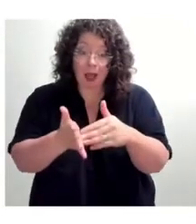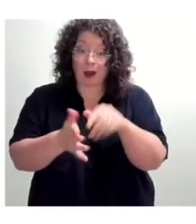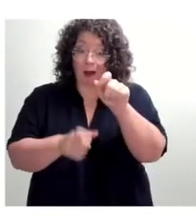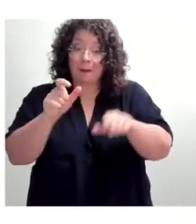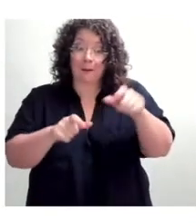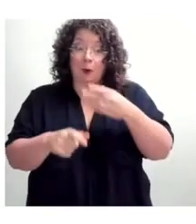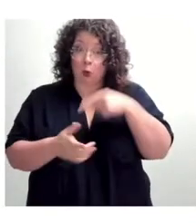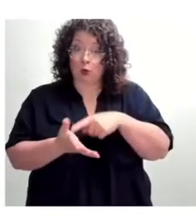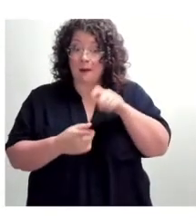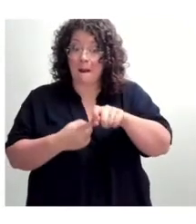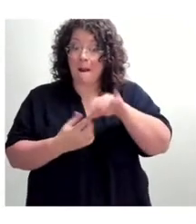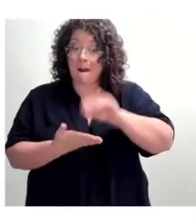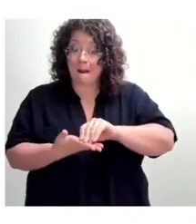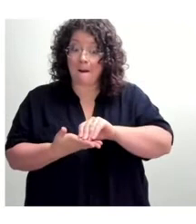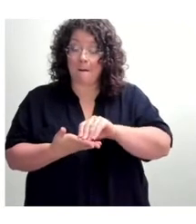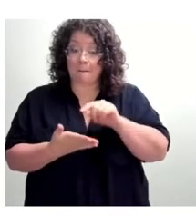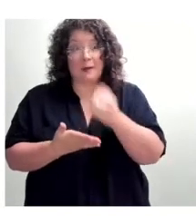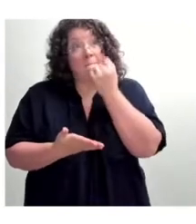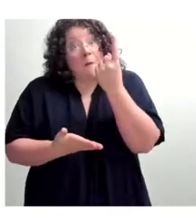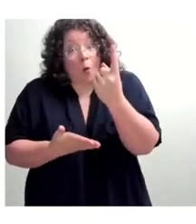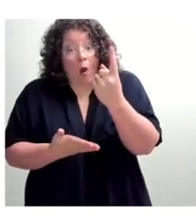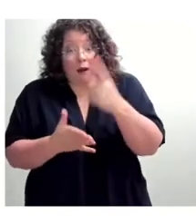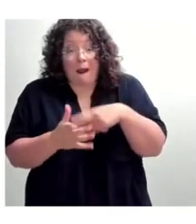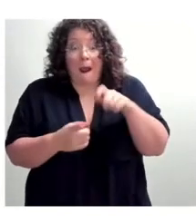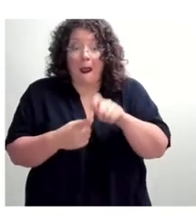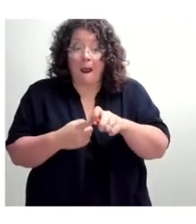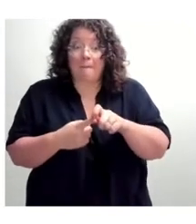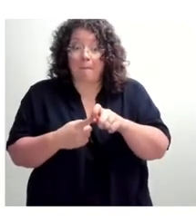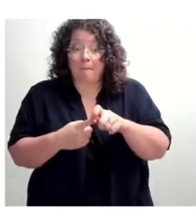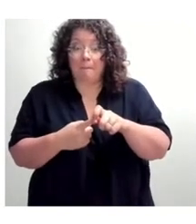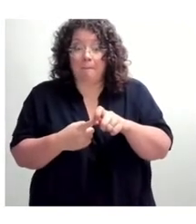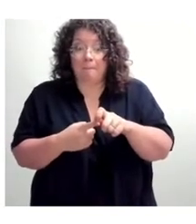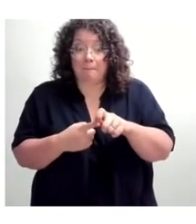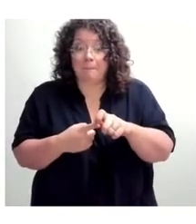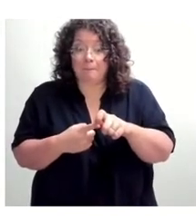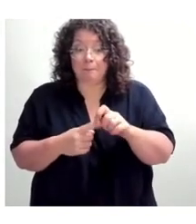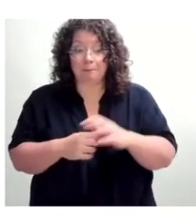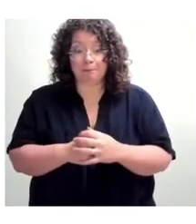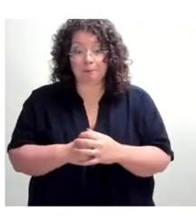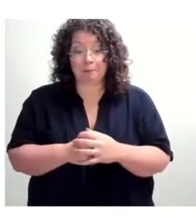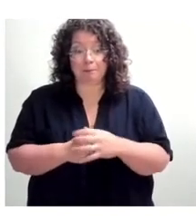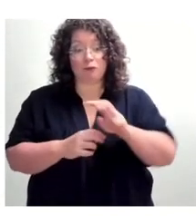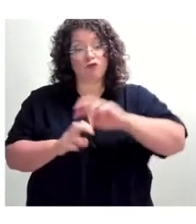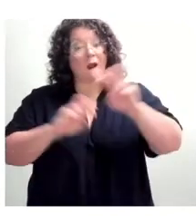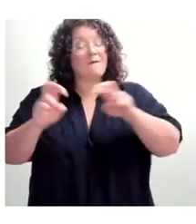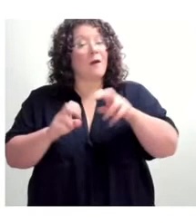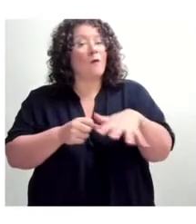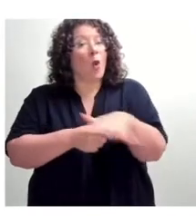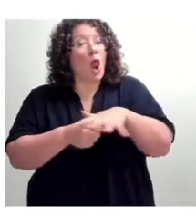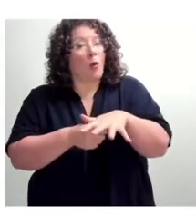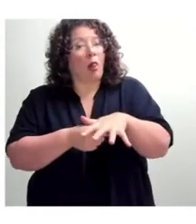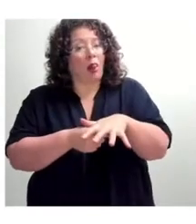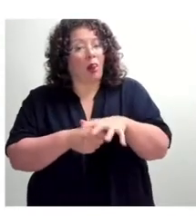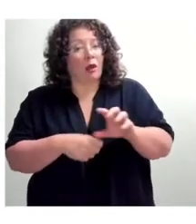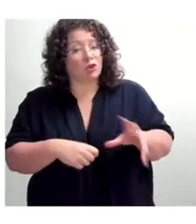we make, the brand experiences we have, we could make such a difference in the world. It would make sense for the consumers.